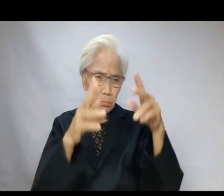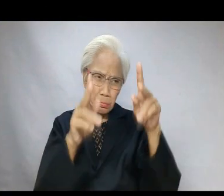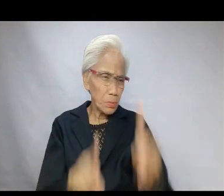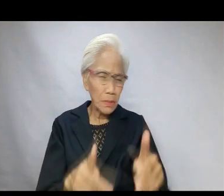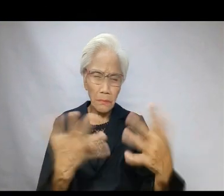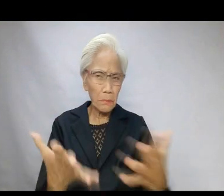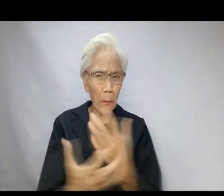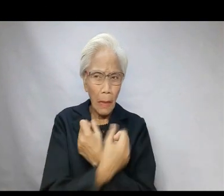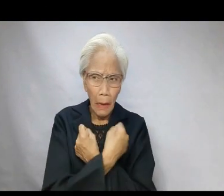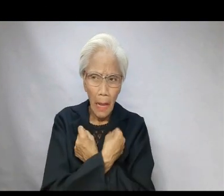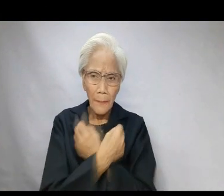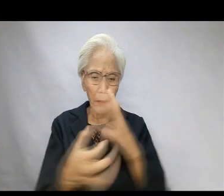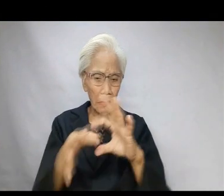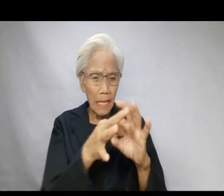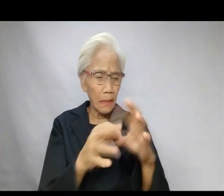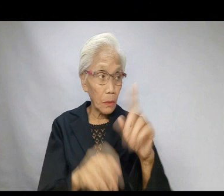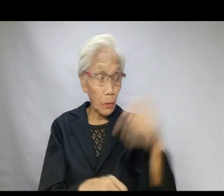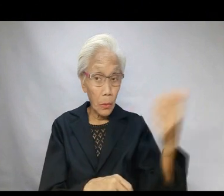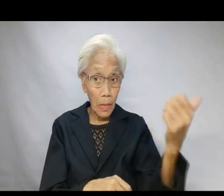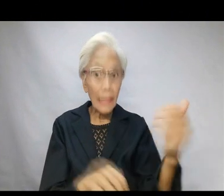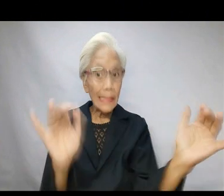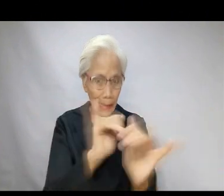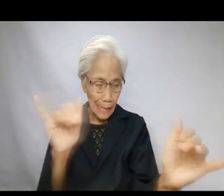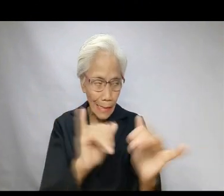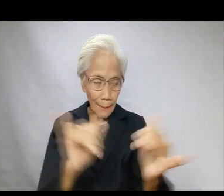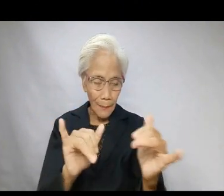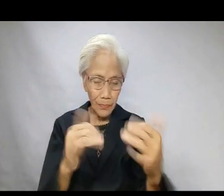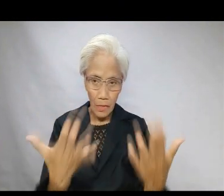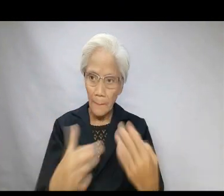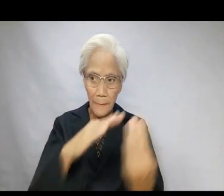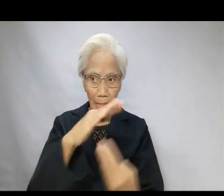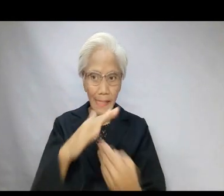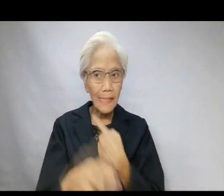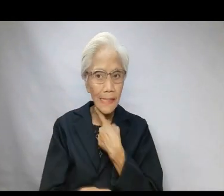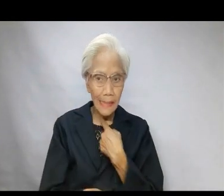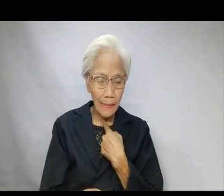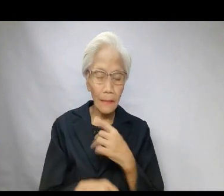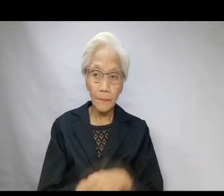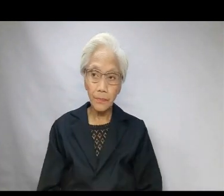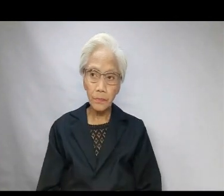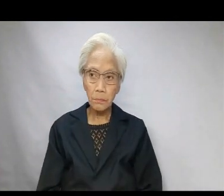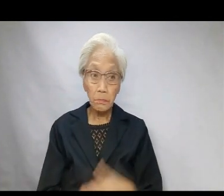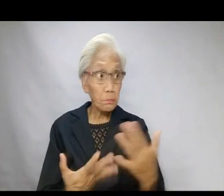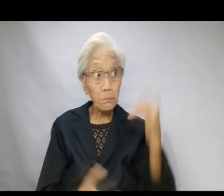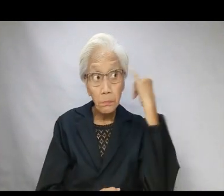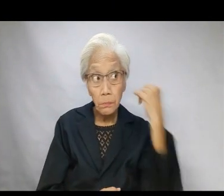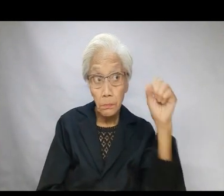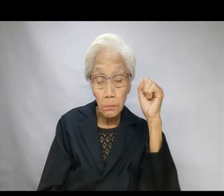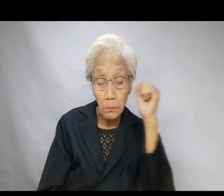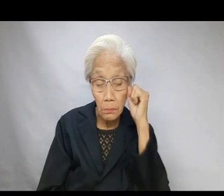to the human thirst to be loved and be related to others, as well as the basic thirst to be affirmed of one's